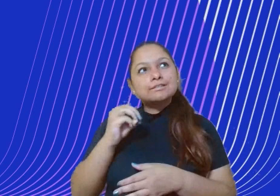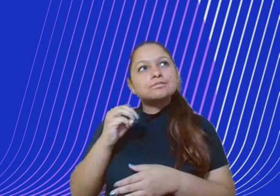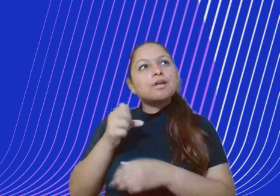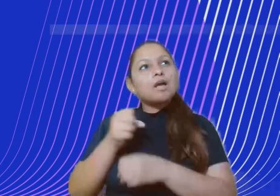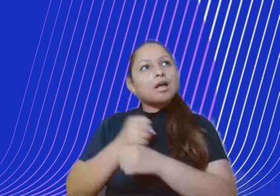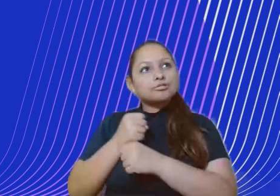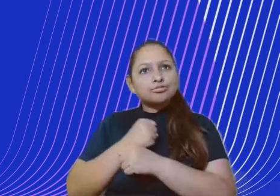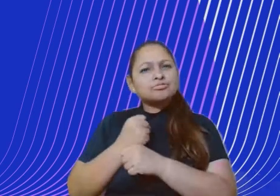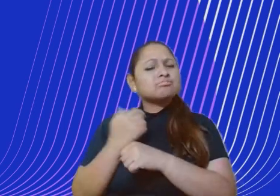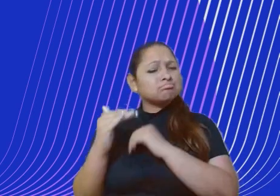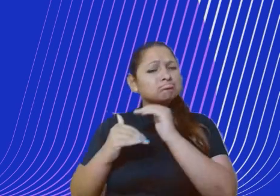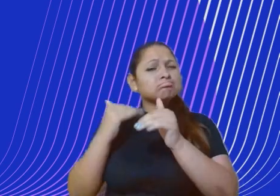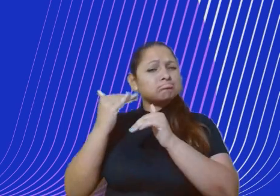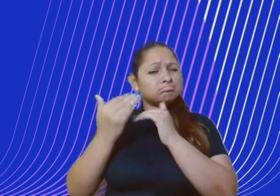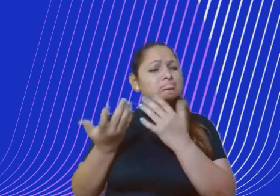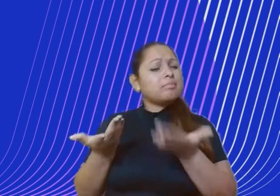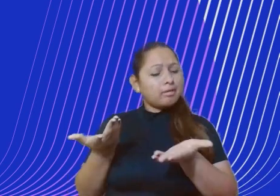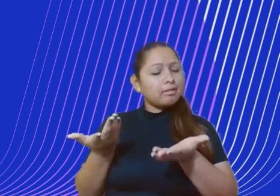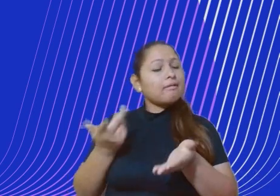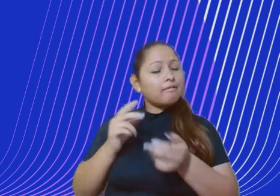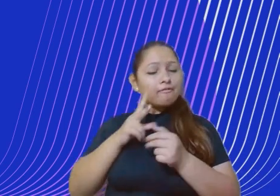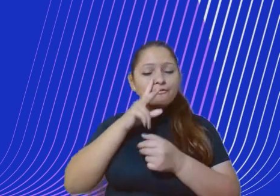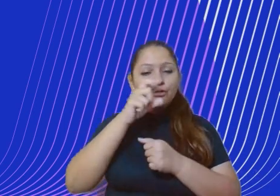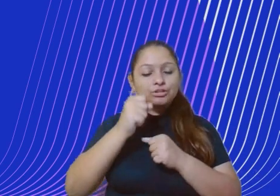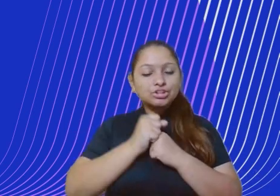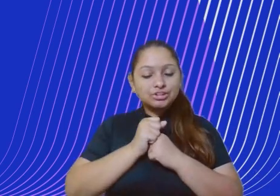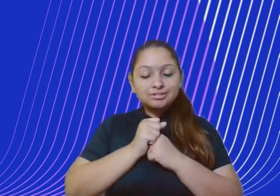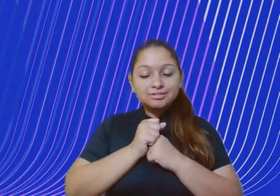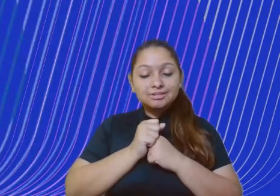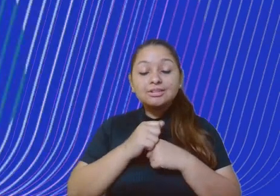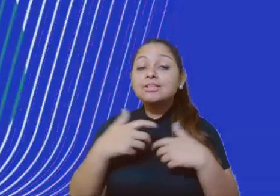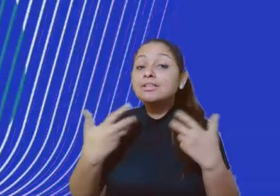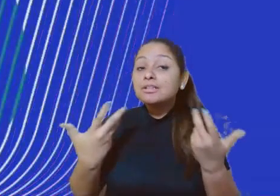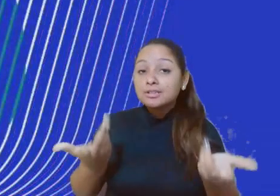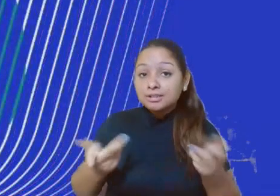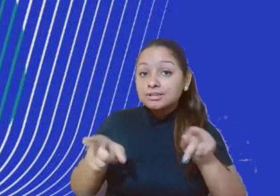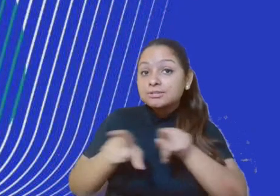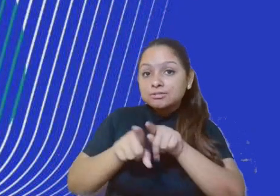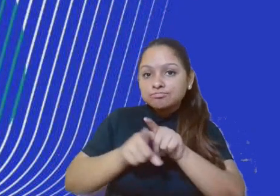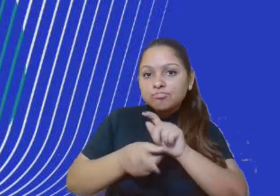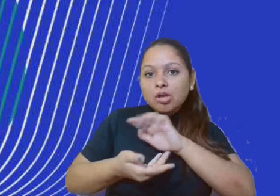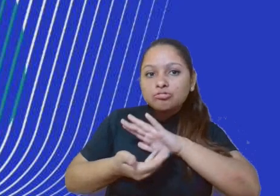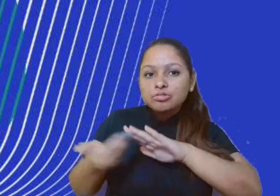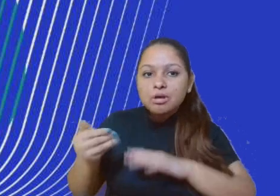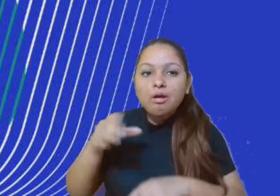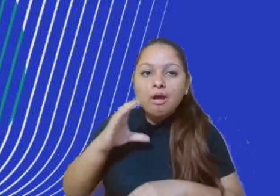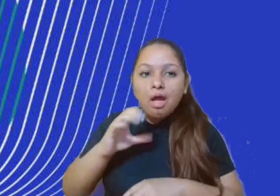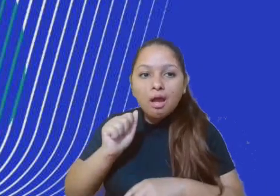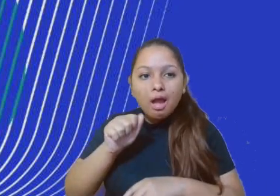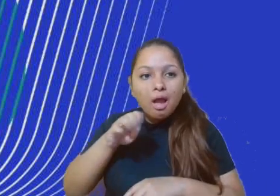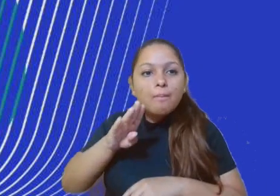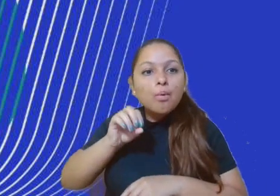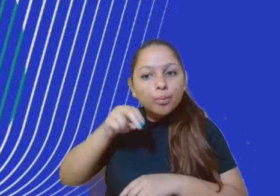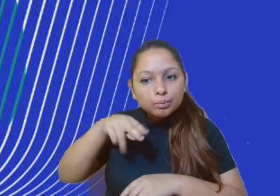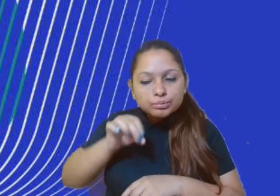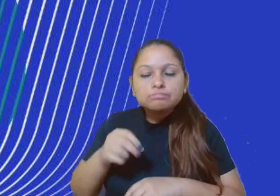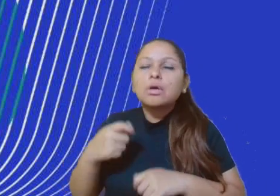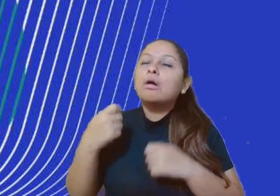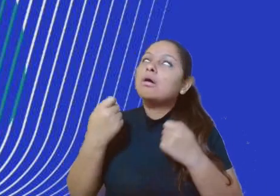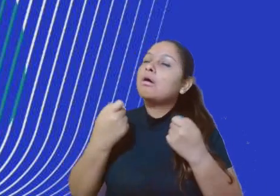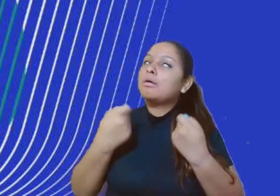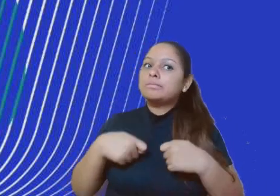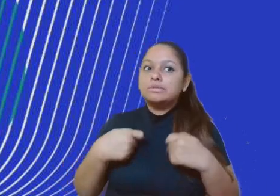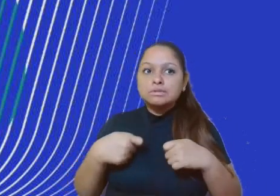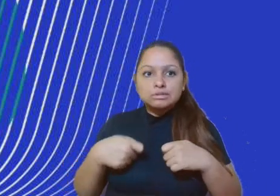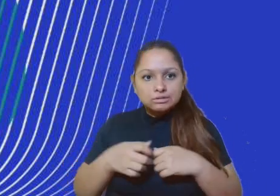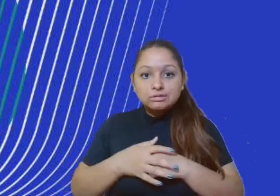a strong industry in this. And of course, carbon sequestration because